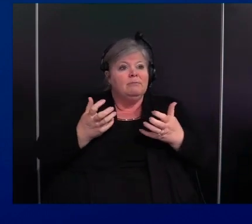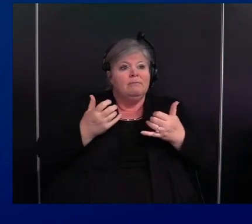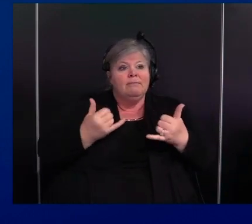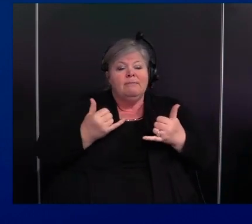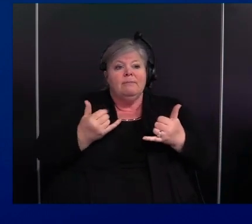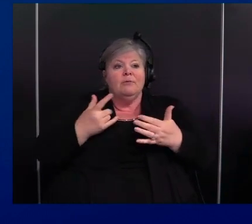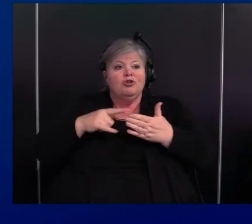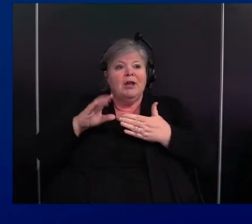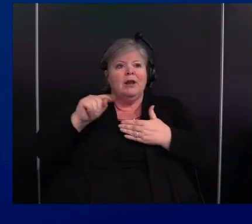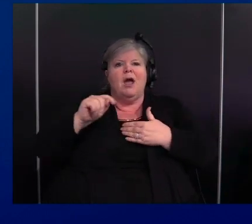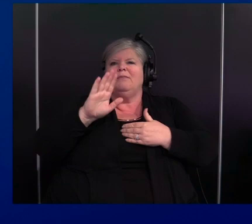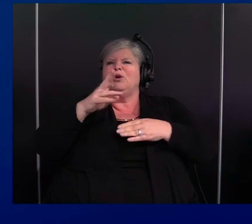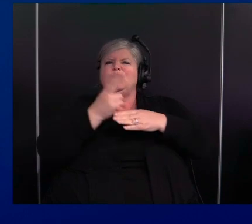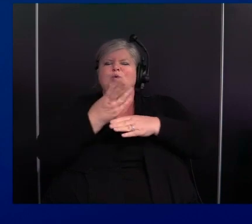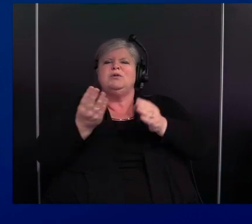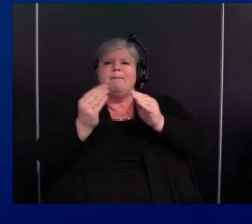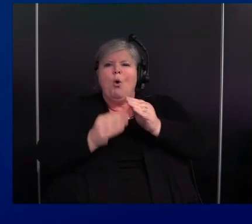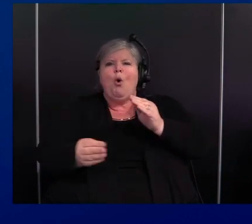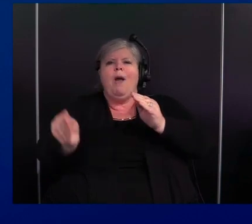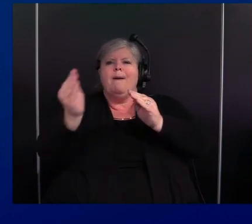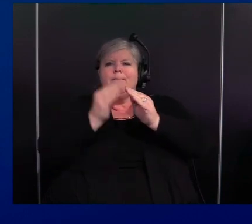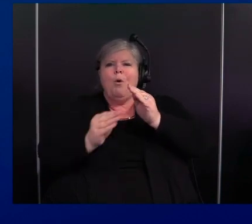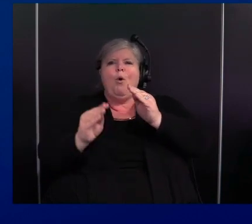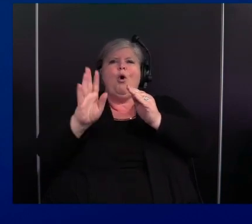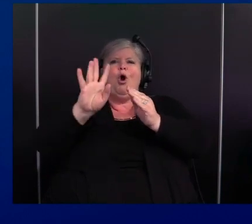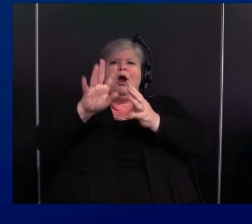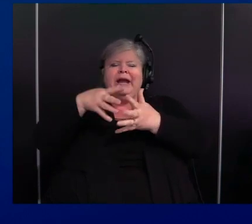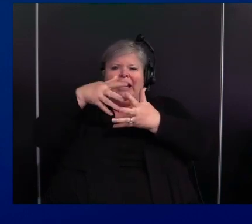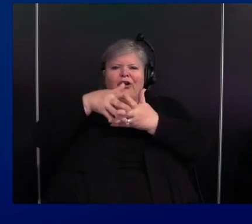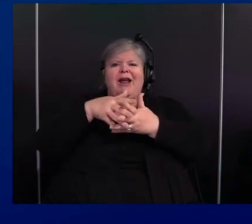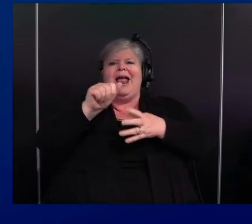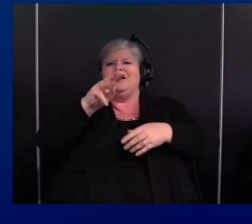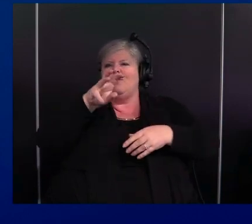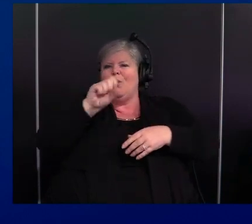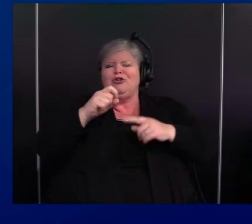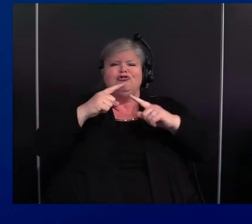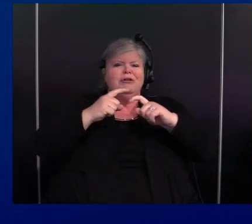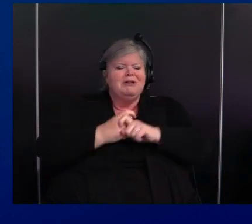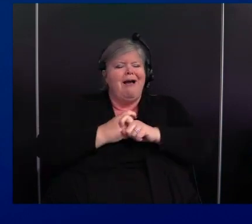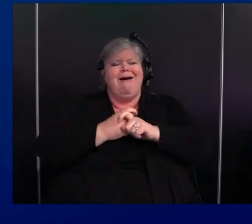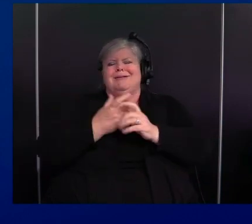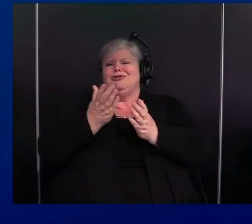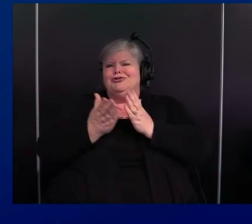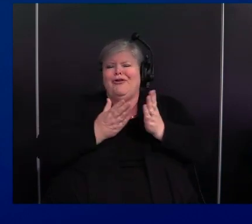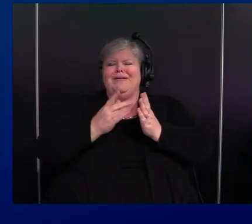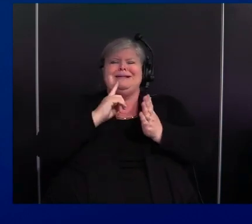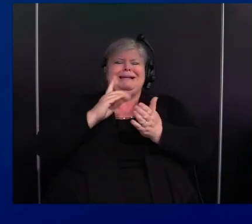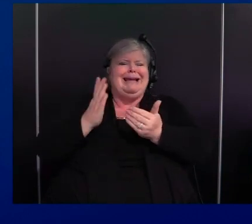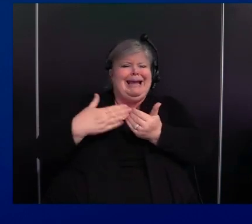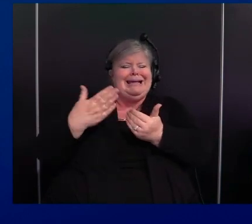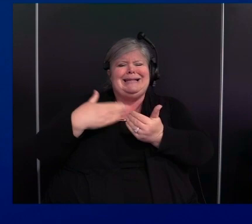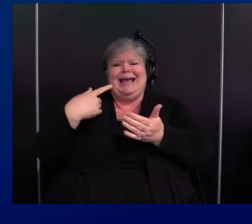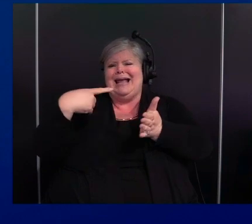Just use more and more integrated AWS cryptography services. It's the easy button, it's affordable, and